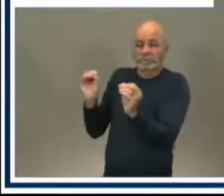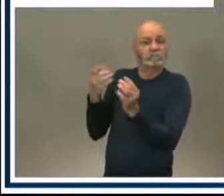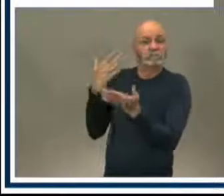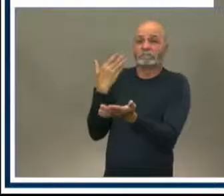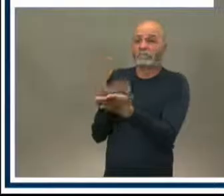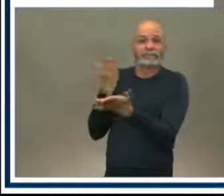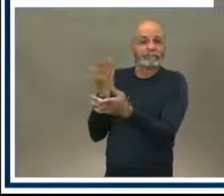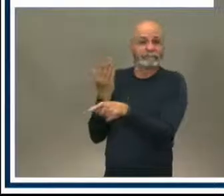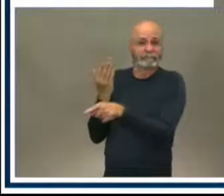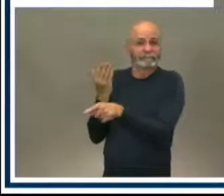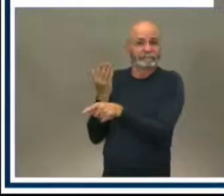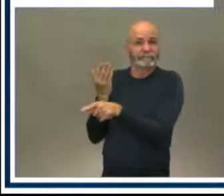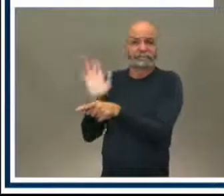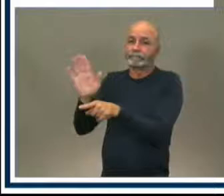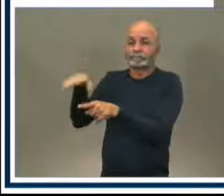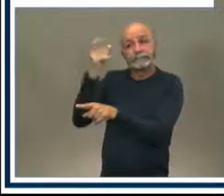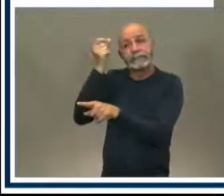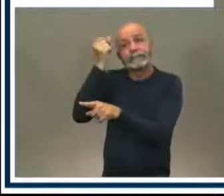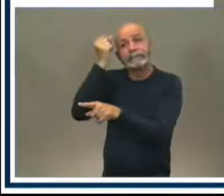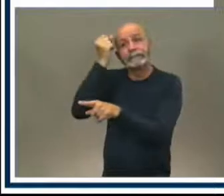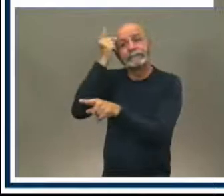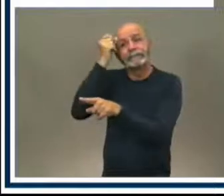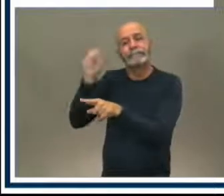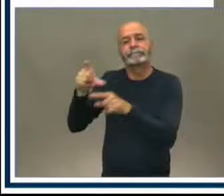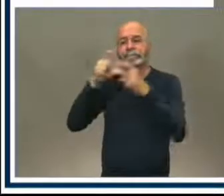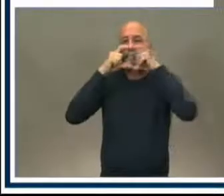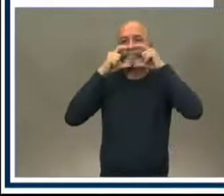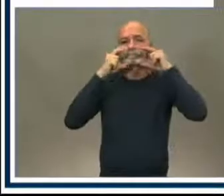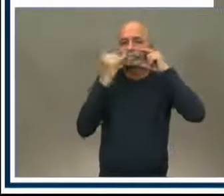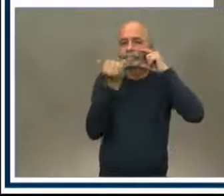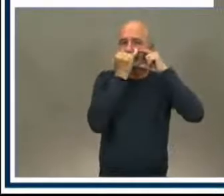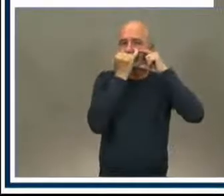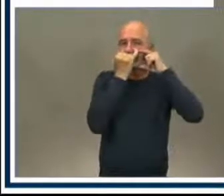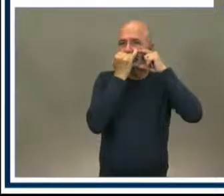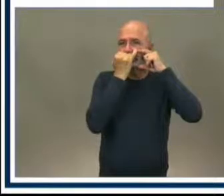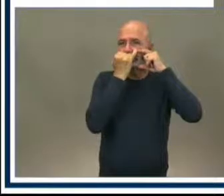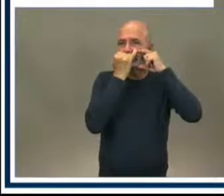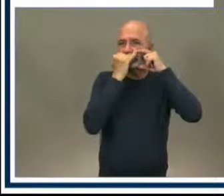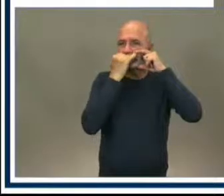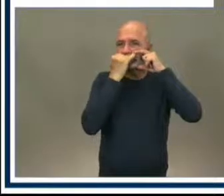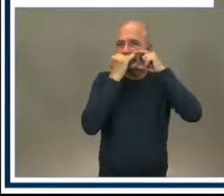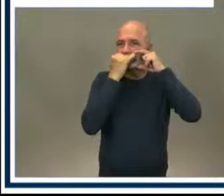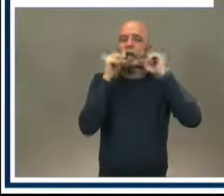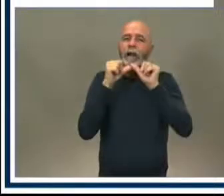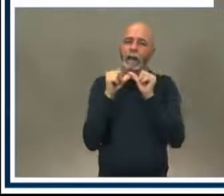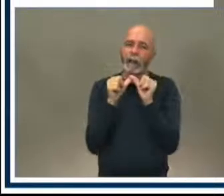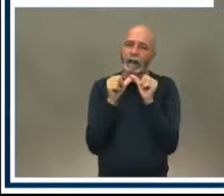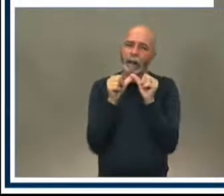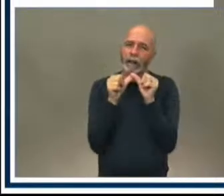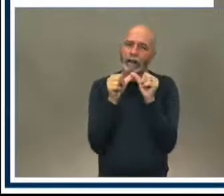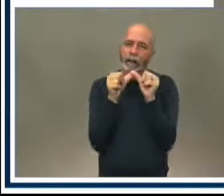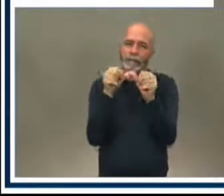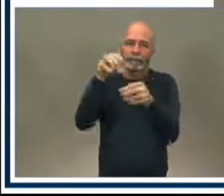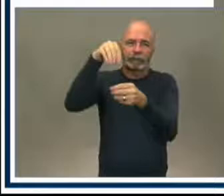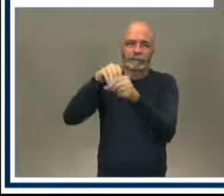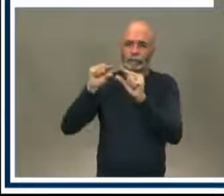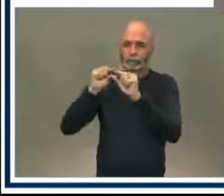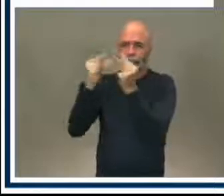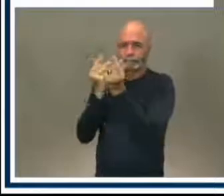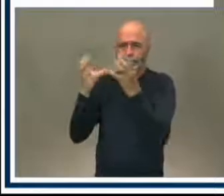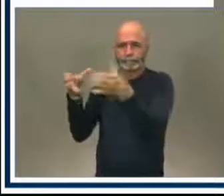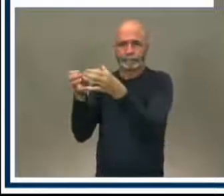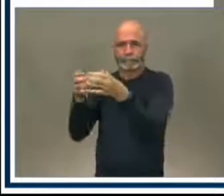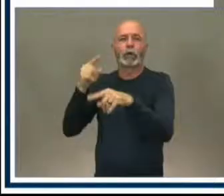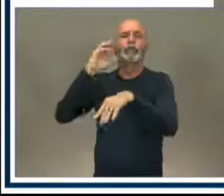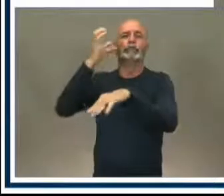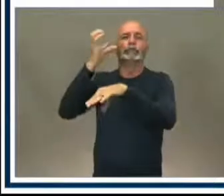to a reminder that masks need to be worn at all times by the congregation. So in general,